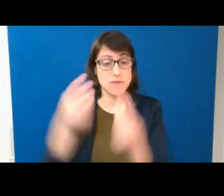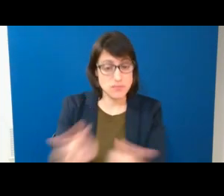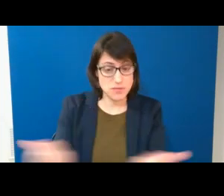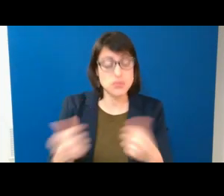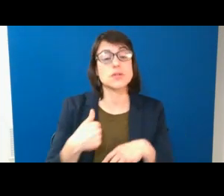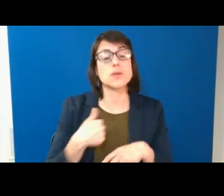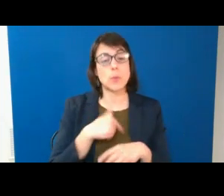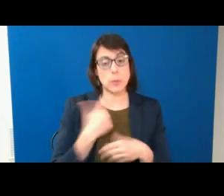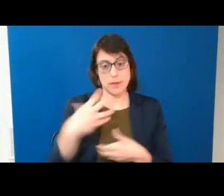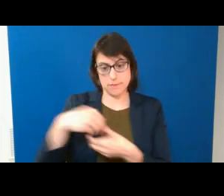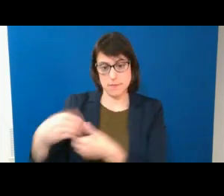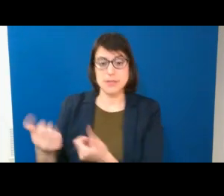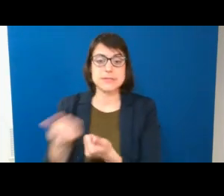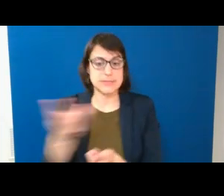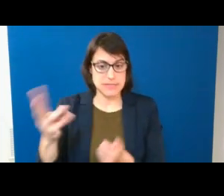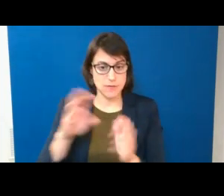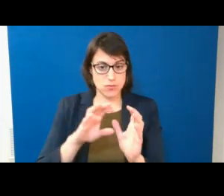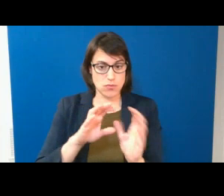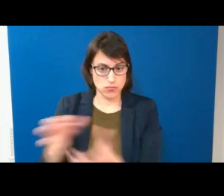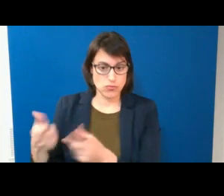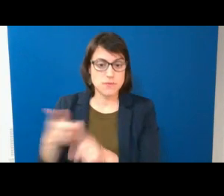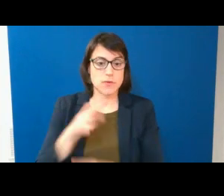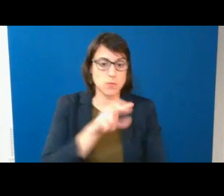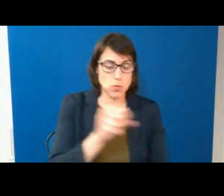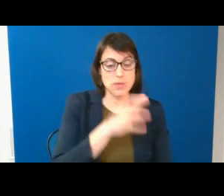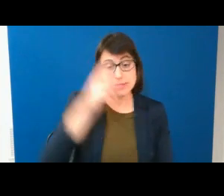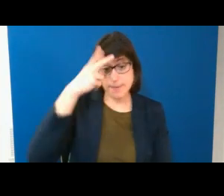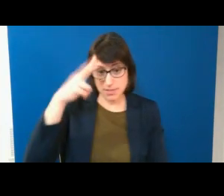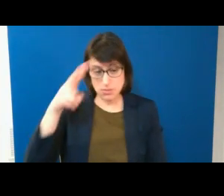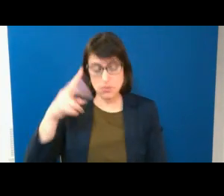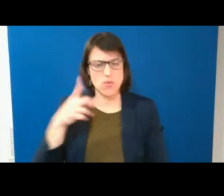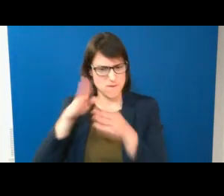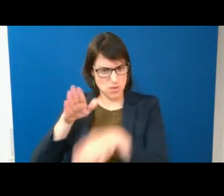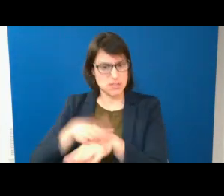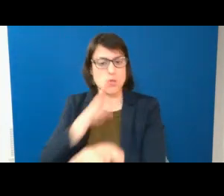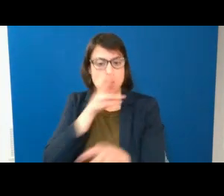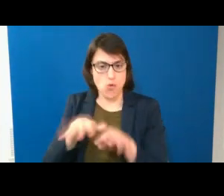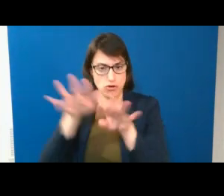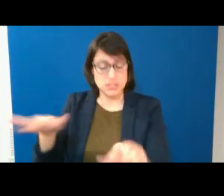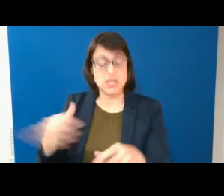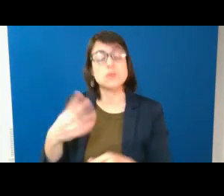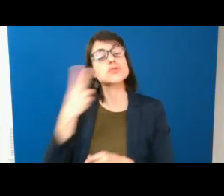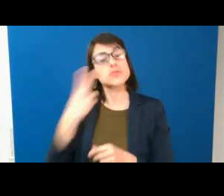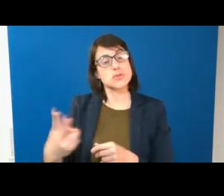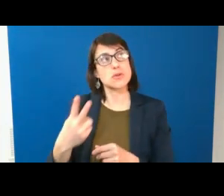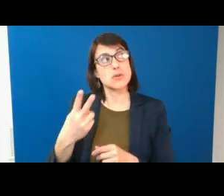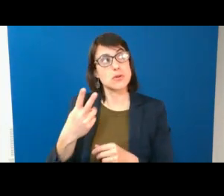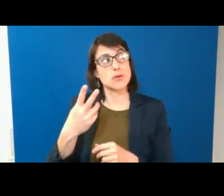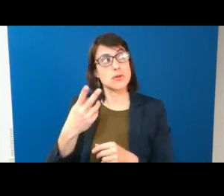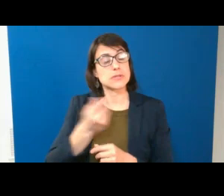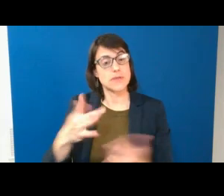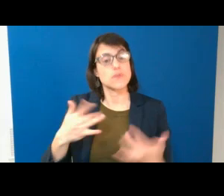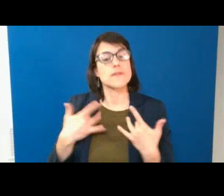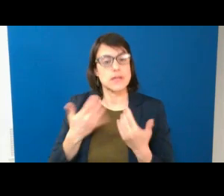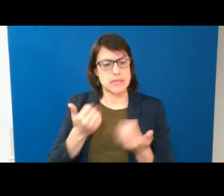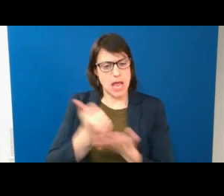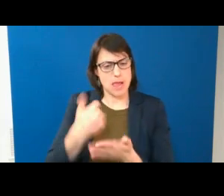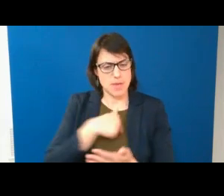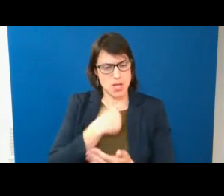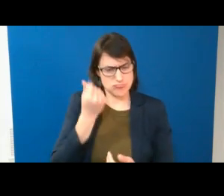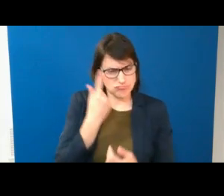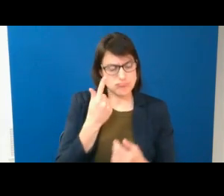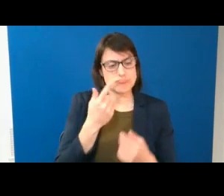watershed, where we saw various scenarios that really helped us analyze what the relationship between flooding and marine debris looked like. And I